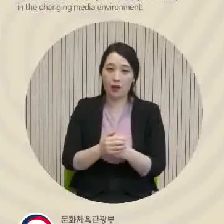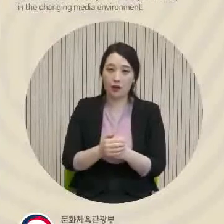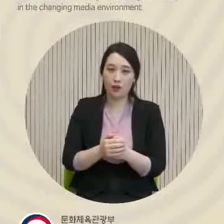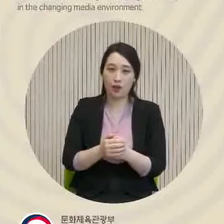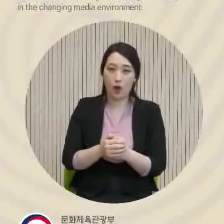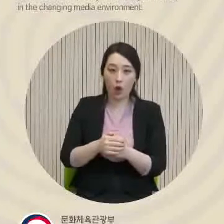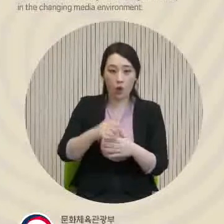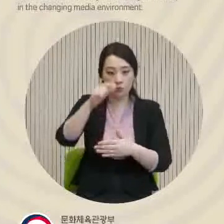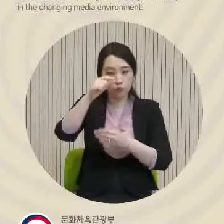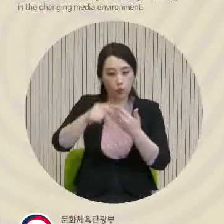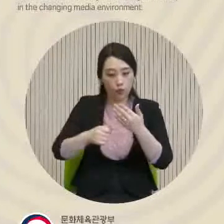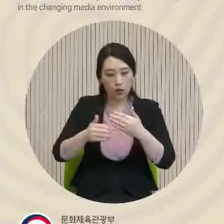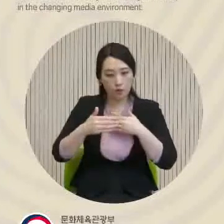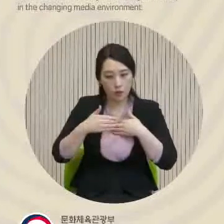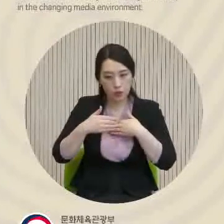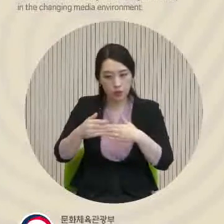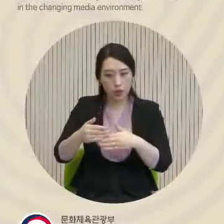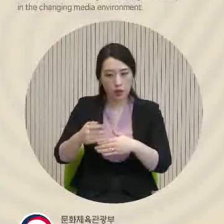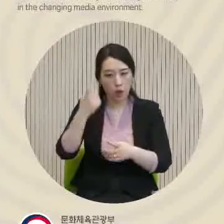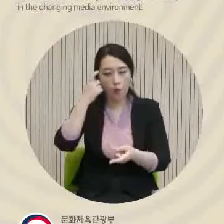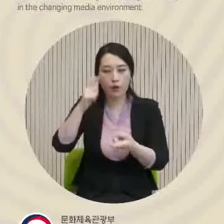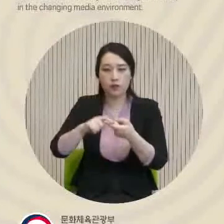ideas of the elementary school